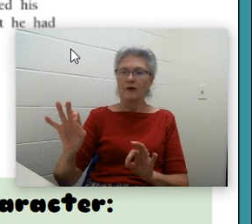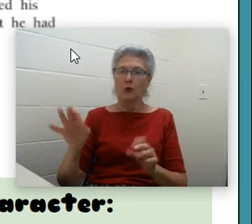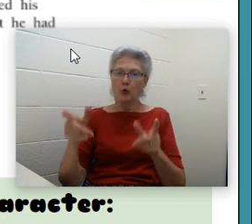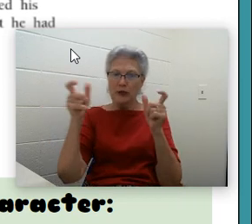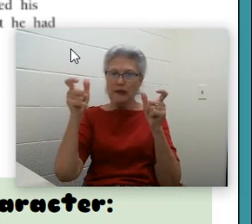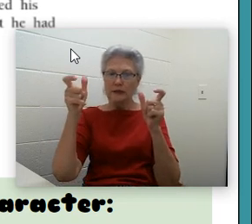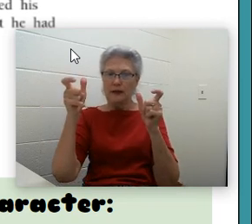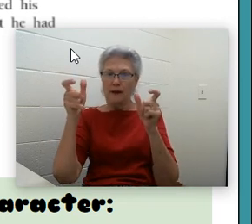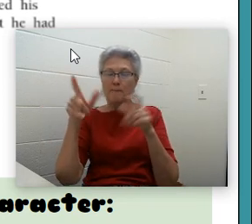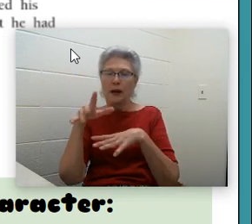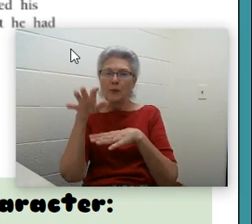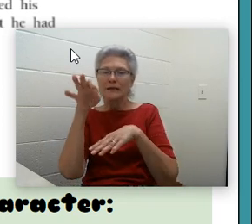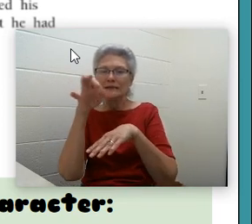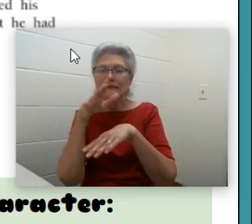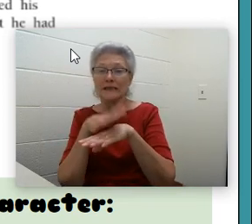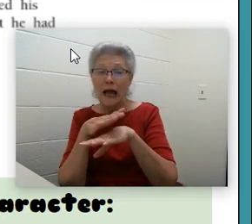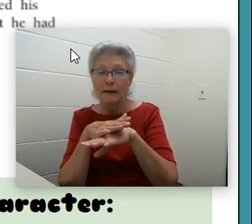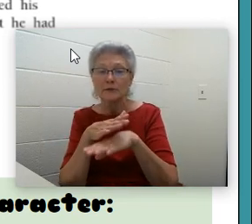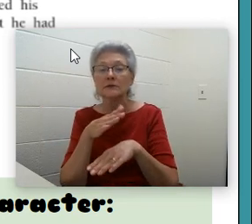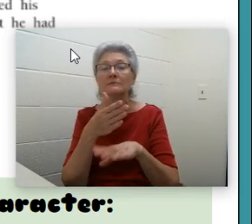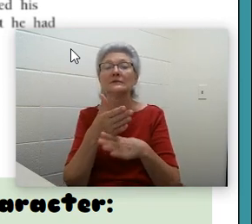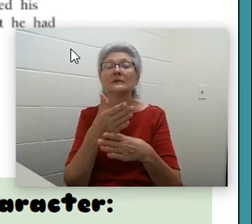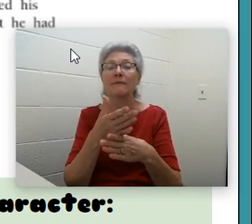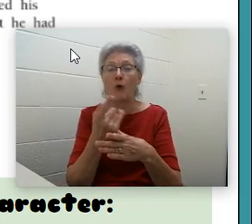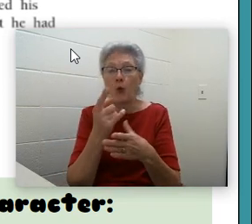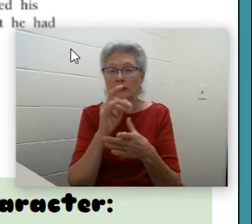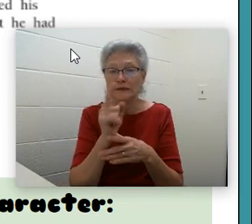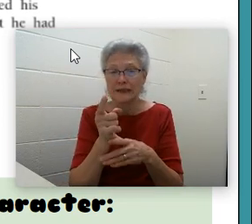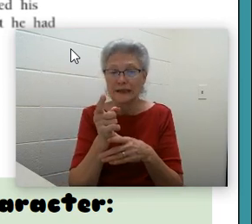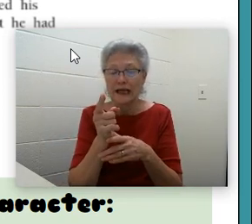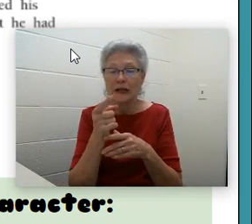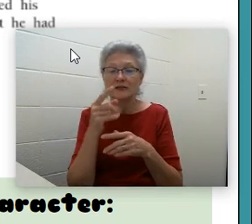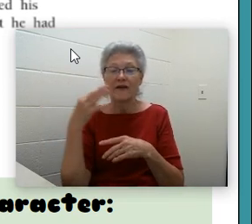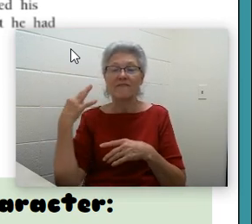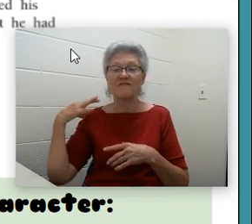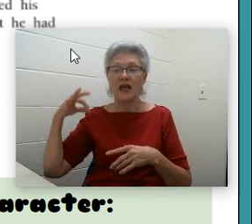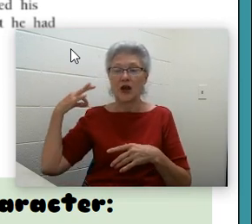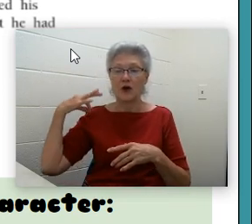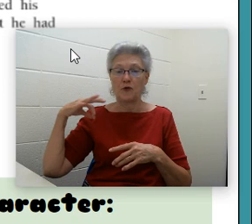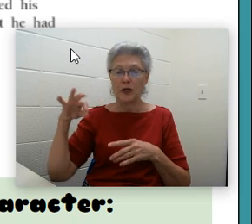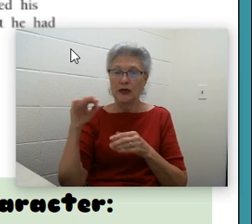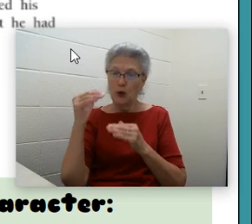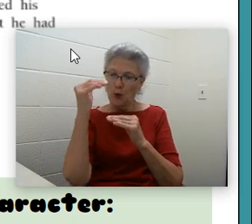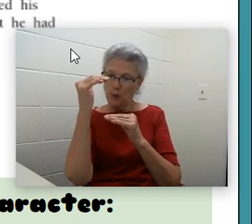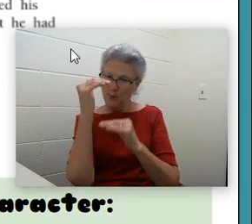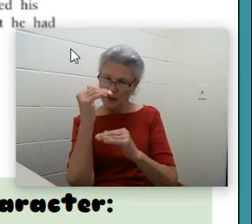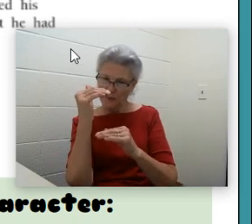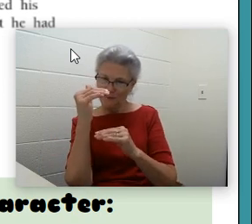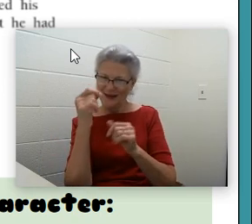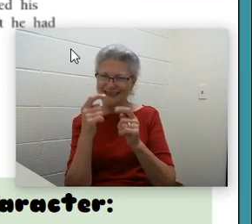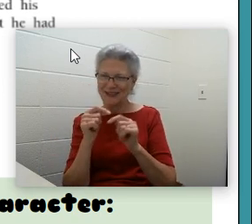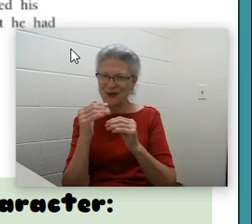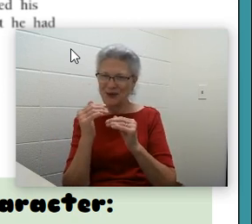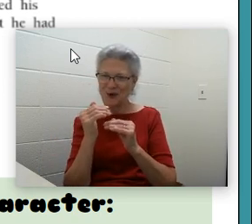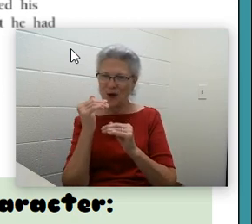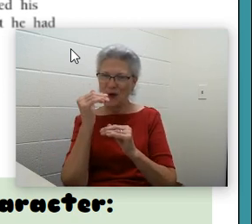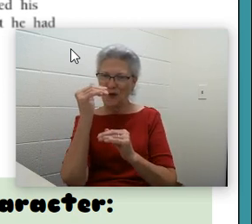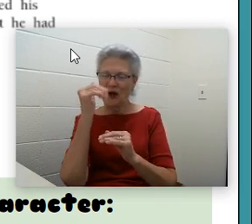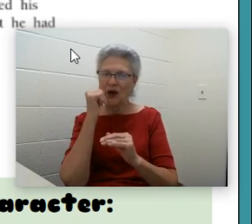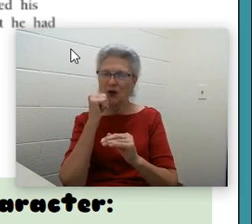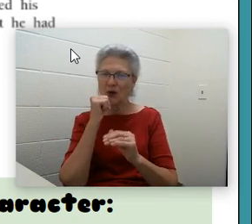a second, you saw it was a fairy, no longer than your hand, but still growing. It was a girl